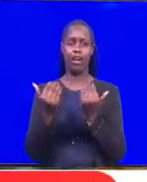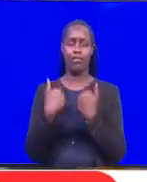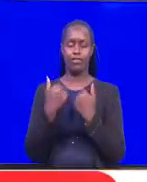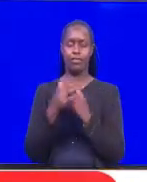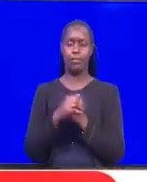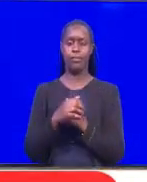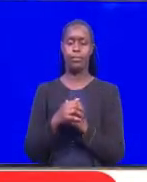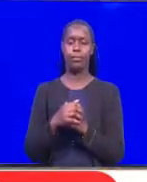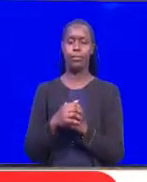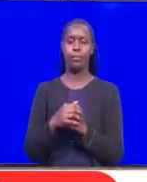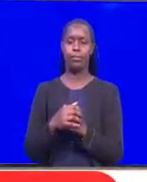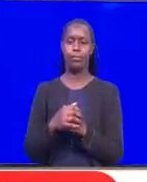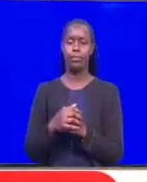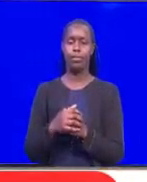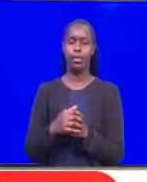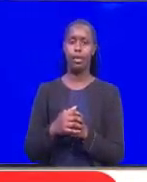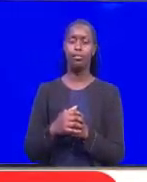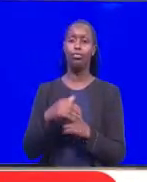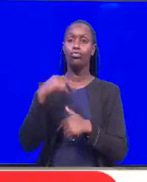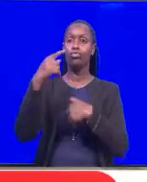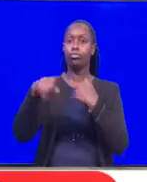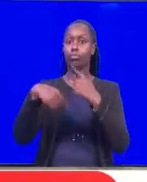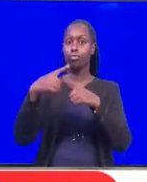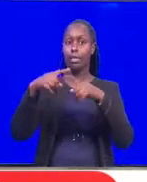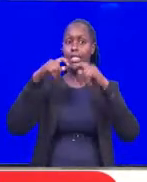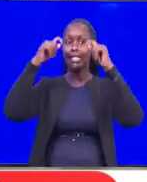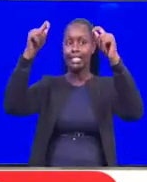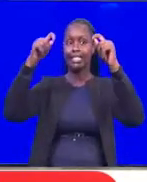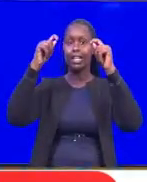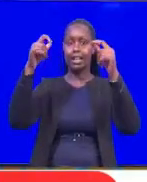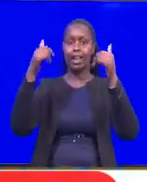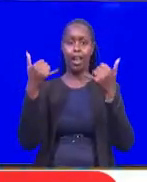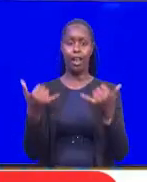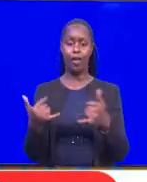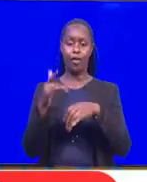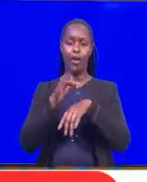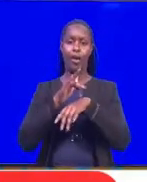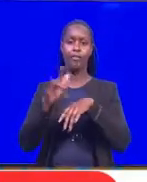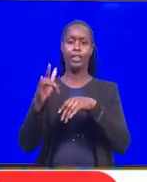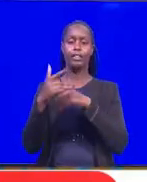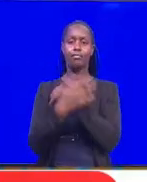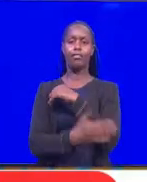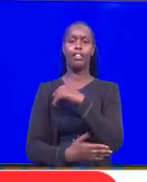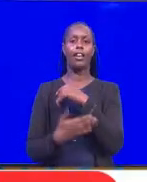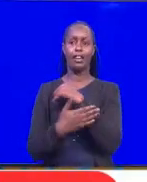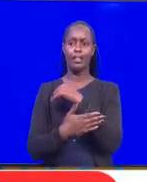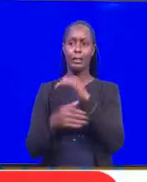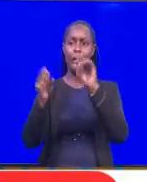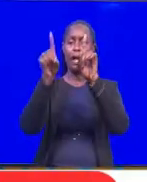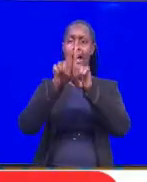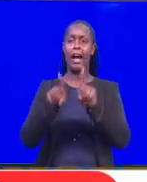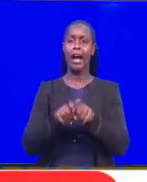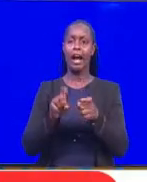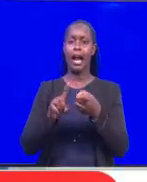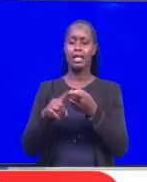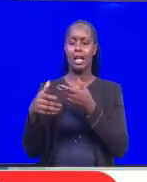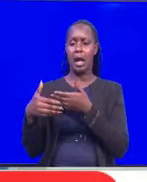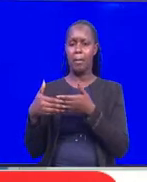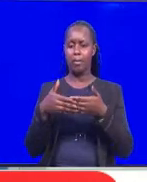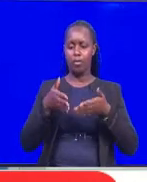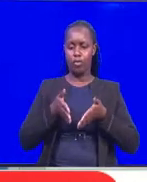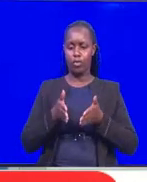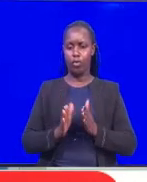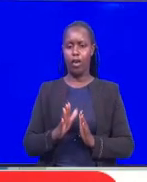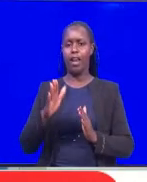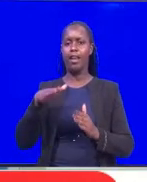The effects of the ongoing doctor strike continue to be felt countrywide. This as tragically a newborn lost its life